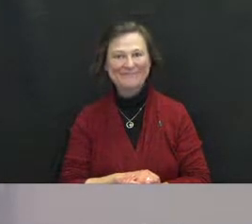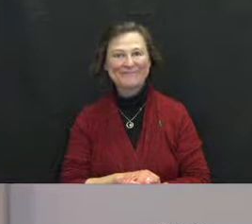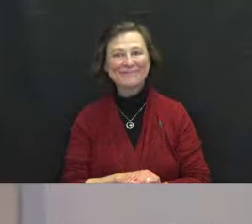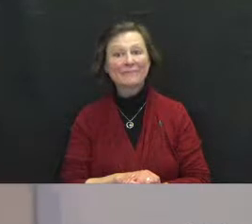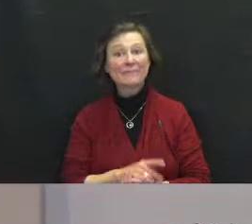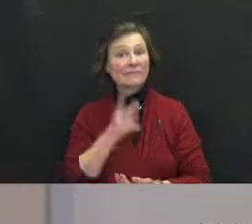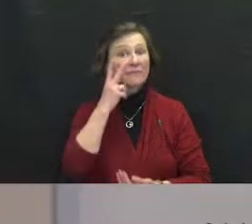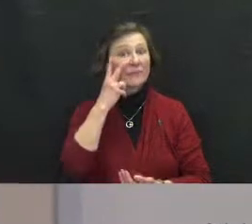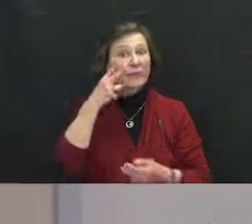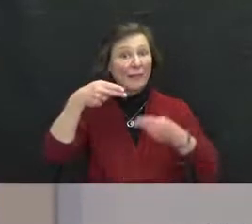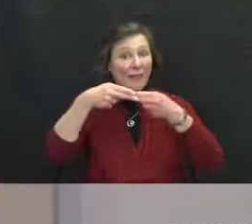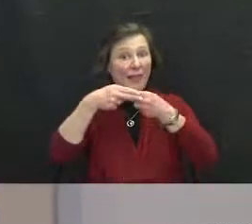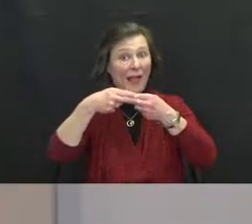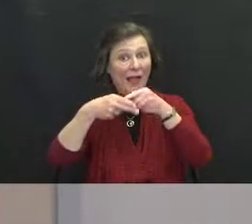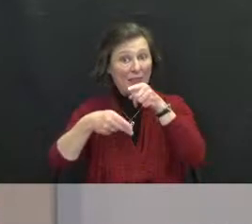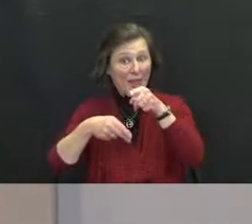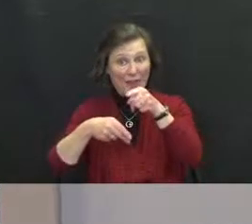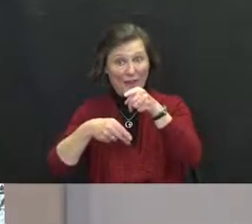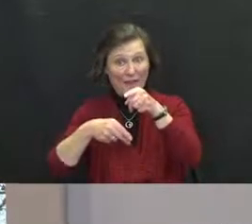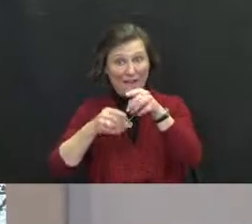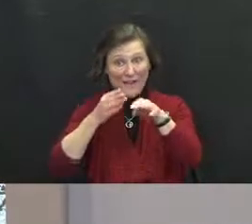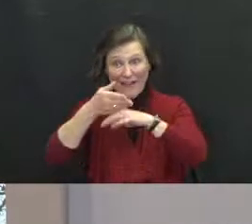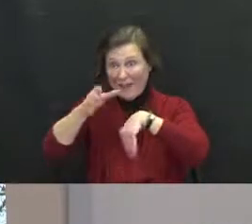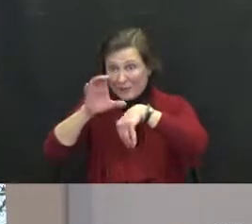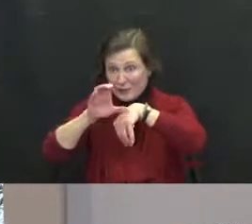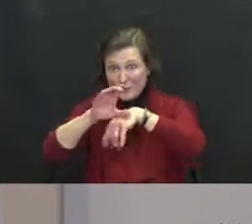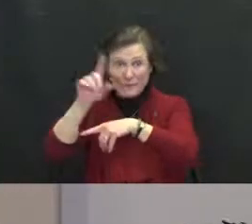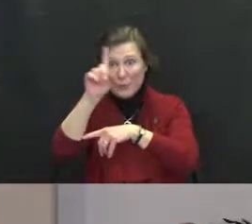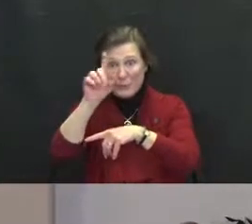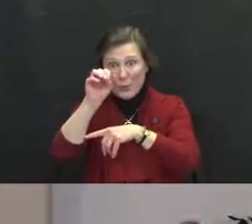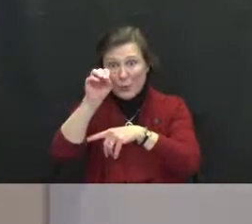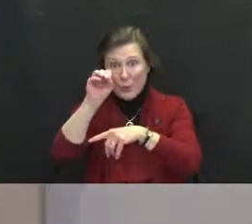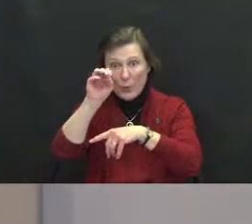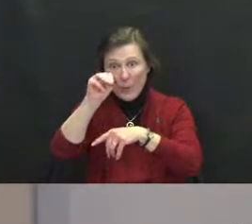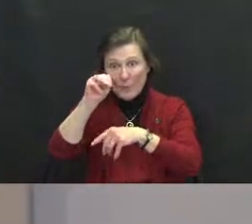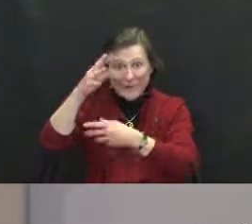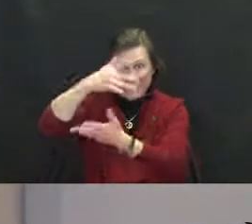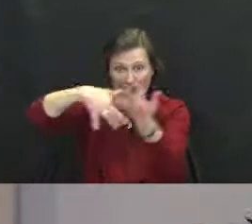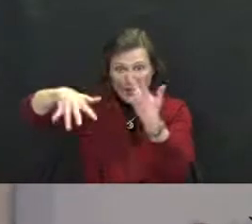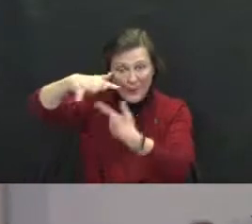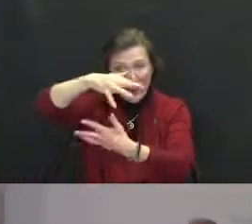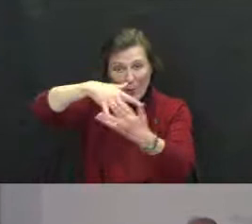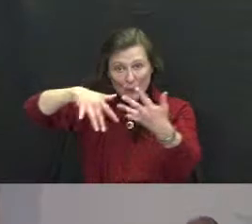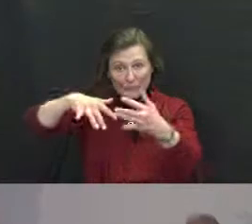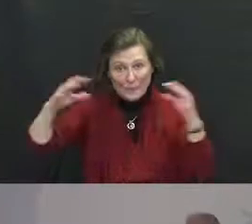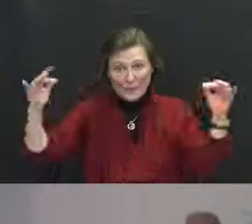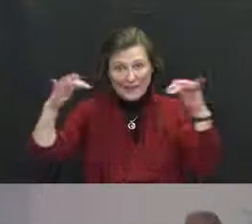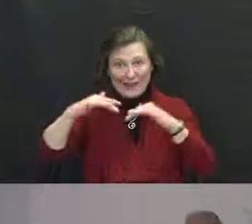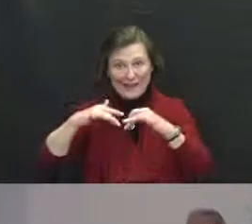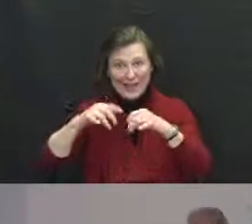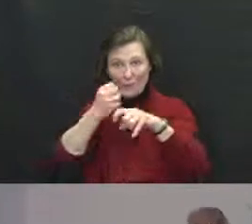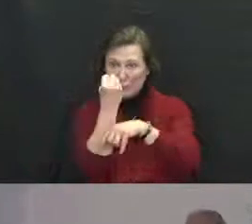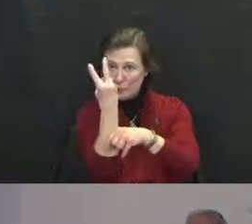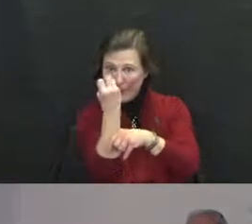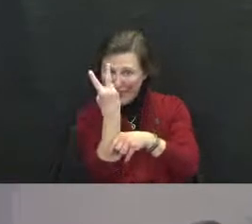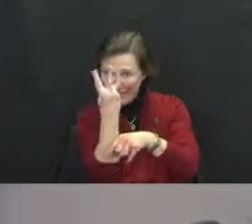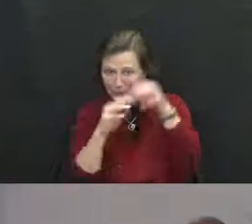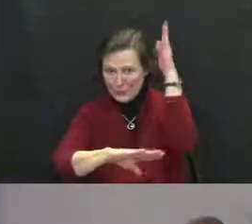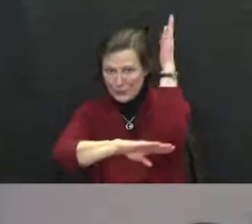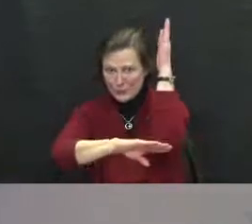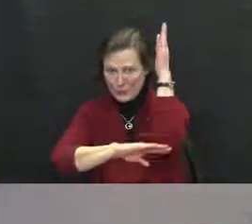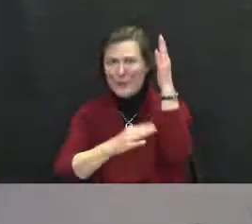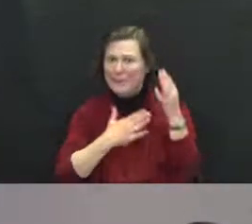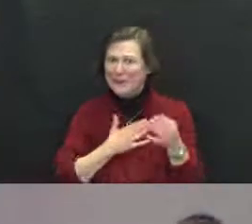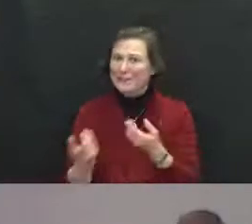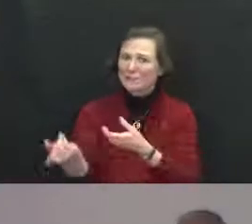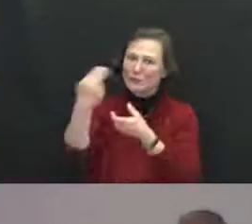You see that slide that says after the service, Zoom fellowship gathering, 12 p.m.? Please do join for that.